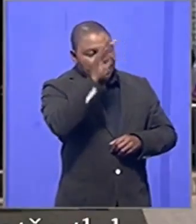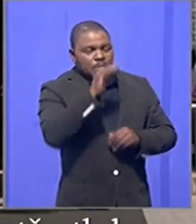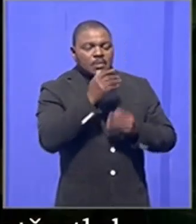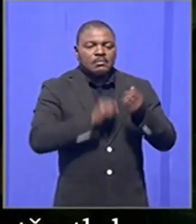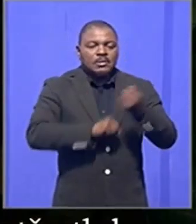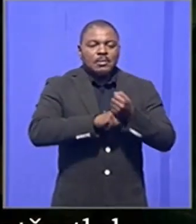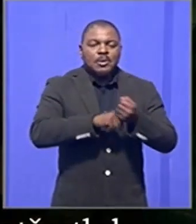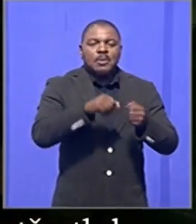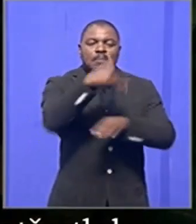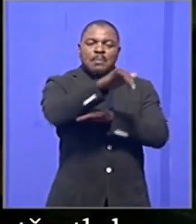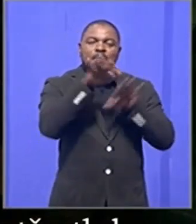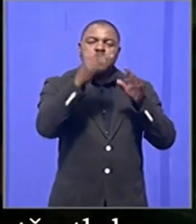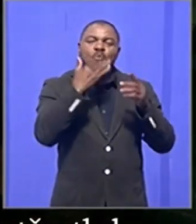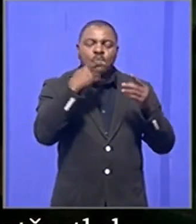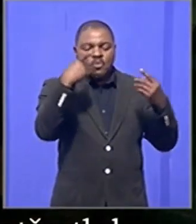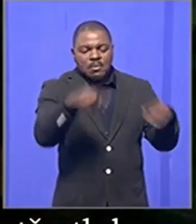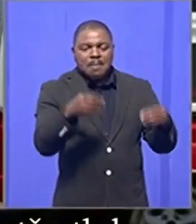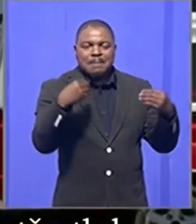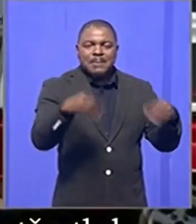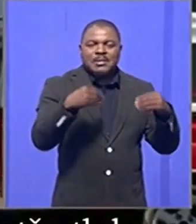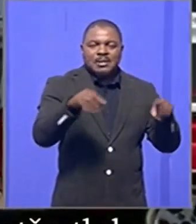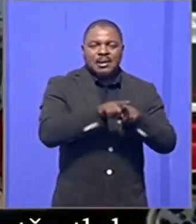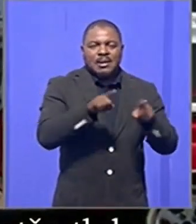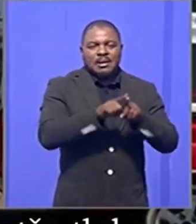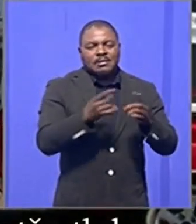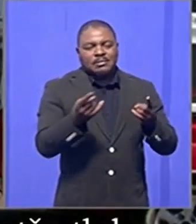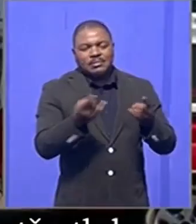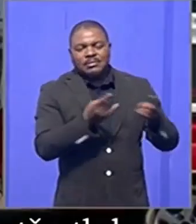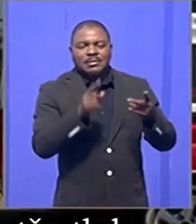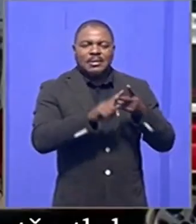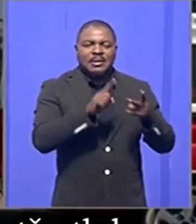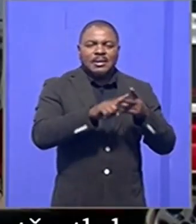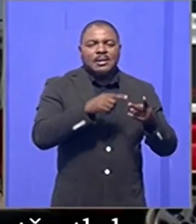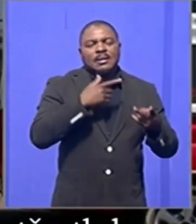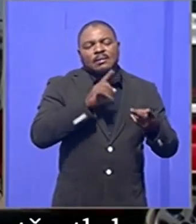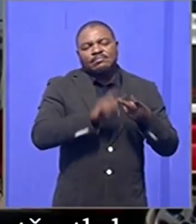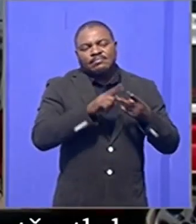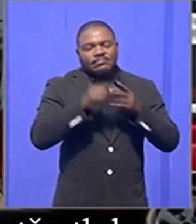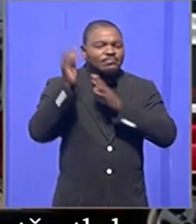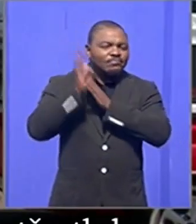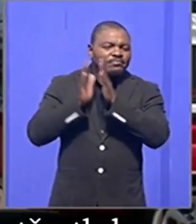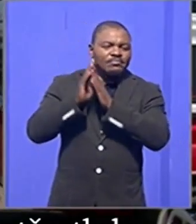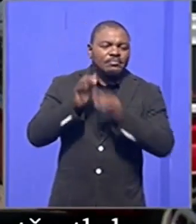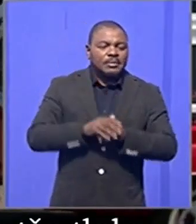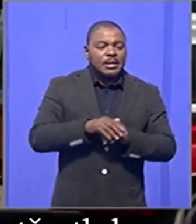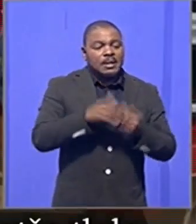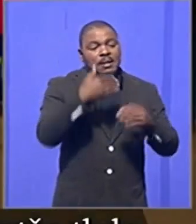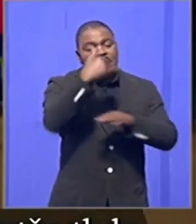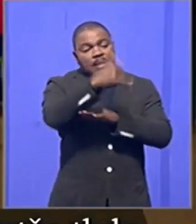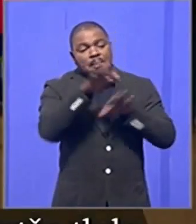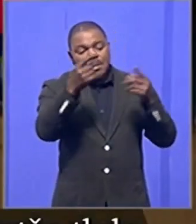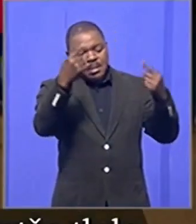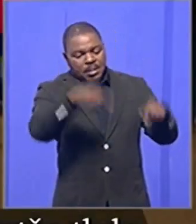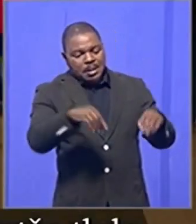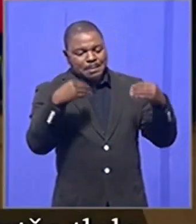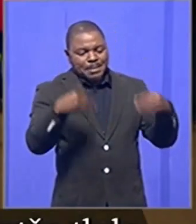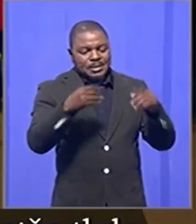mabenkele. Ho hlaelletse kopanong ena hore ke mabenkele a fetang 1,000 a melata ho potapota le Kimberley. Re